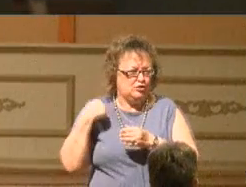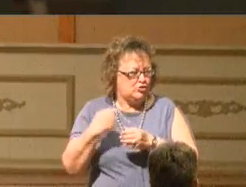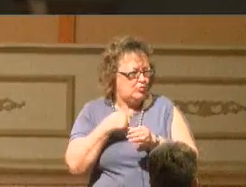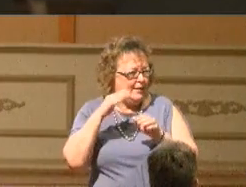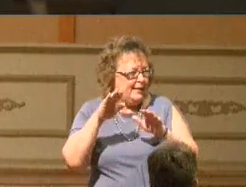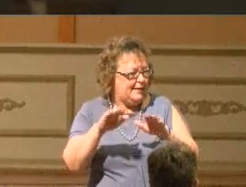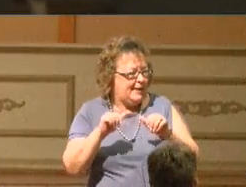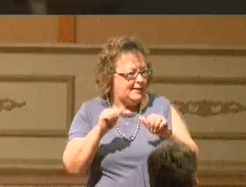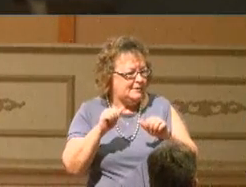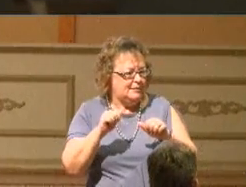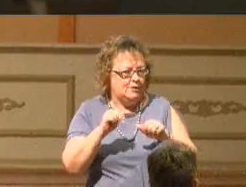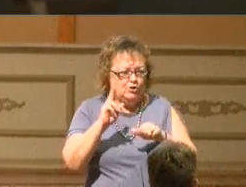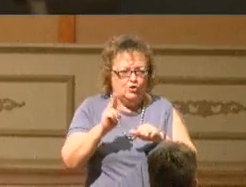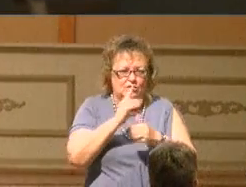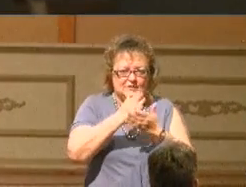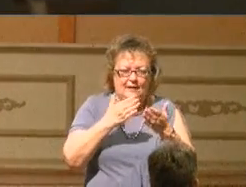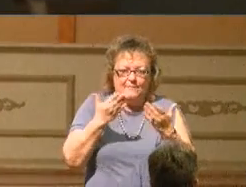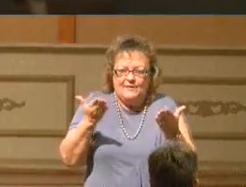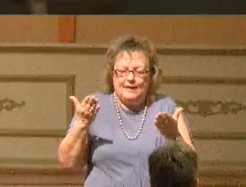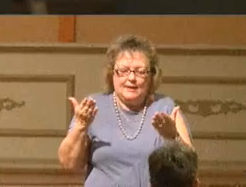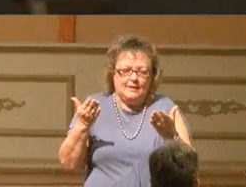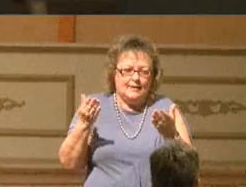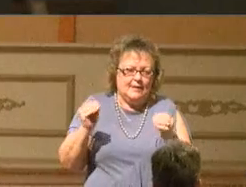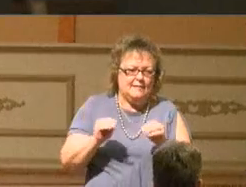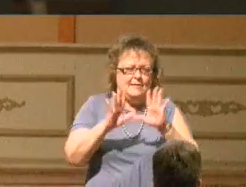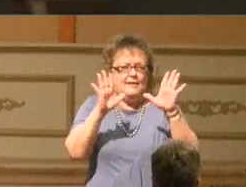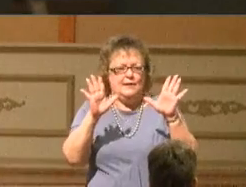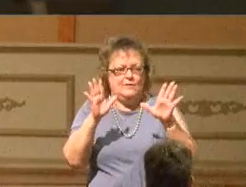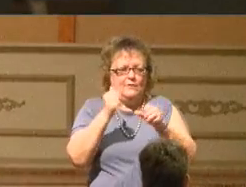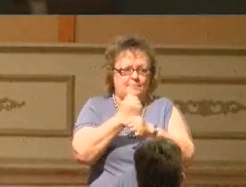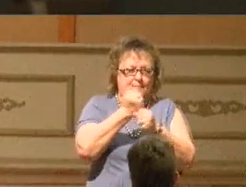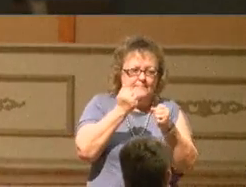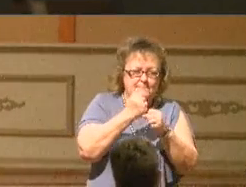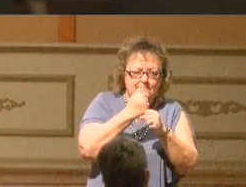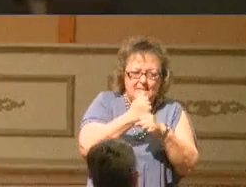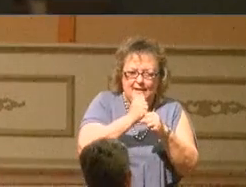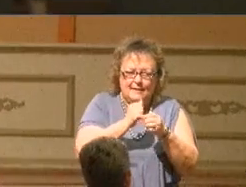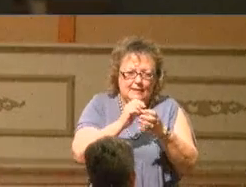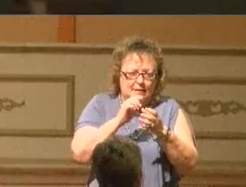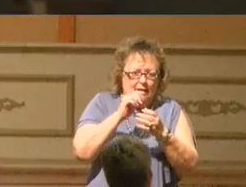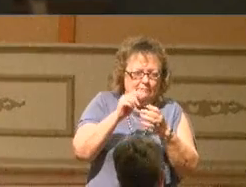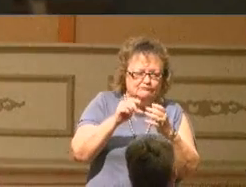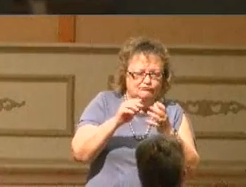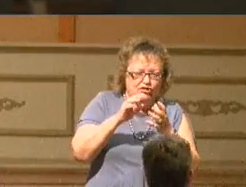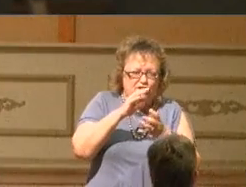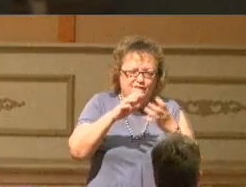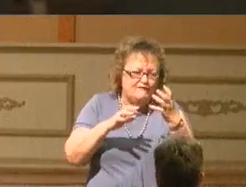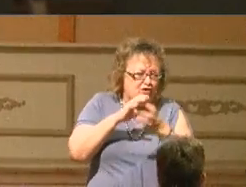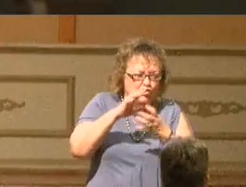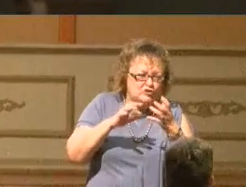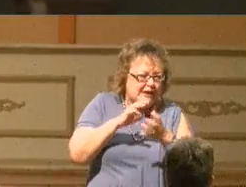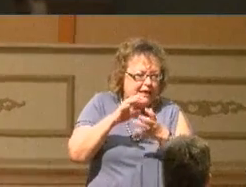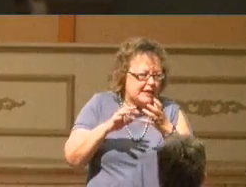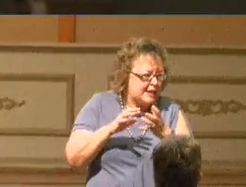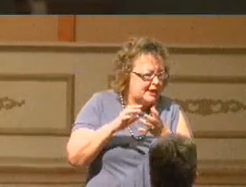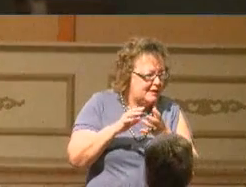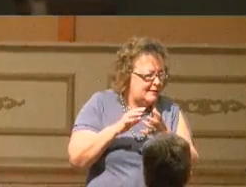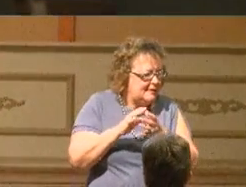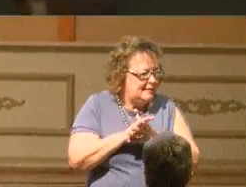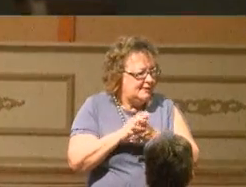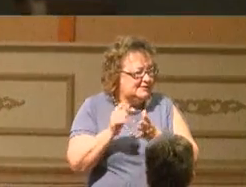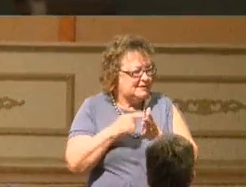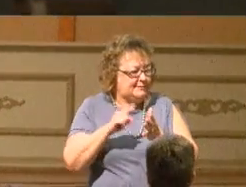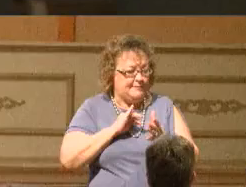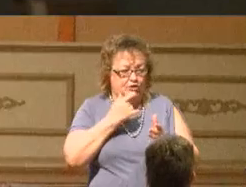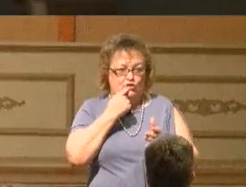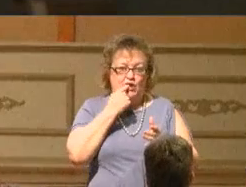very clear, and sometimes we can smudge it up. Sometimes we can make it confusing. Sometimes our